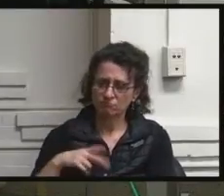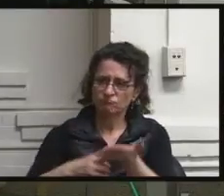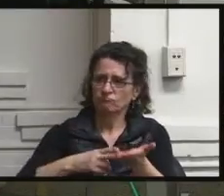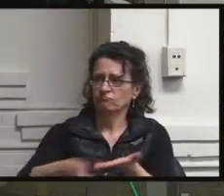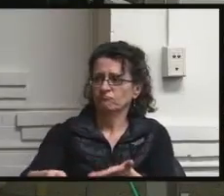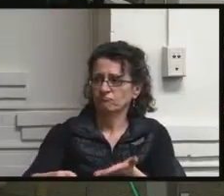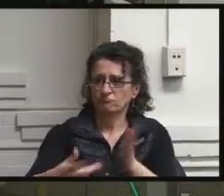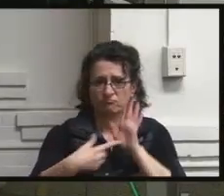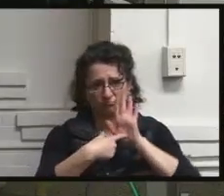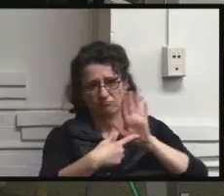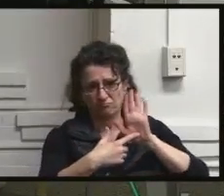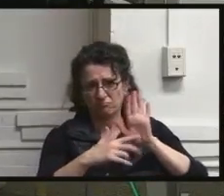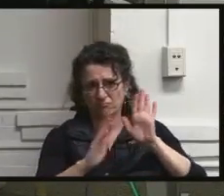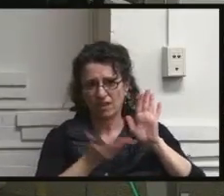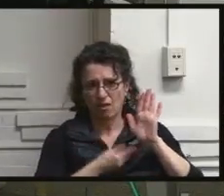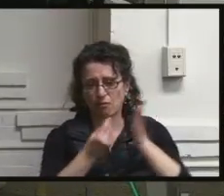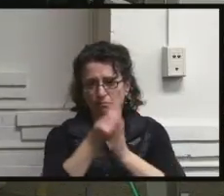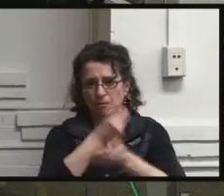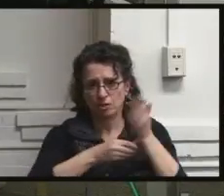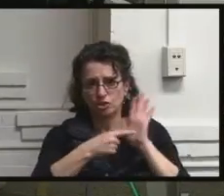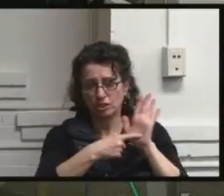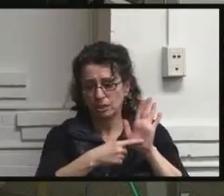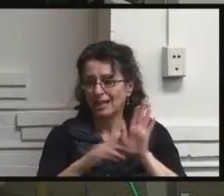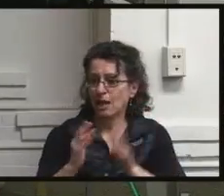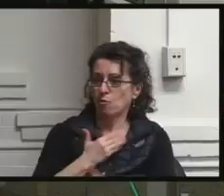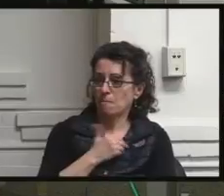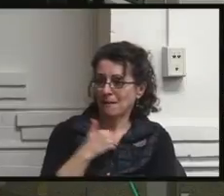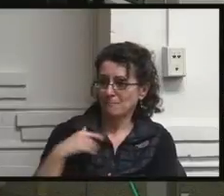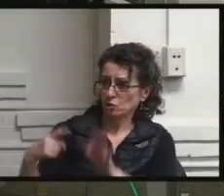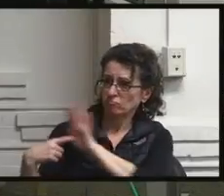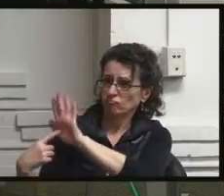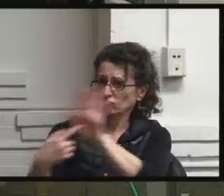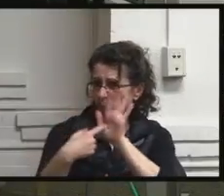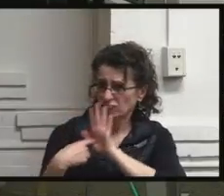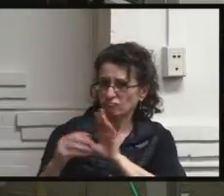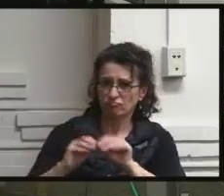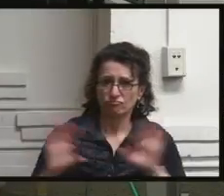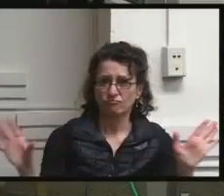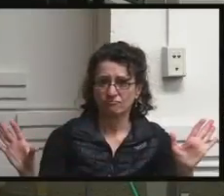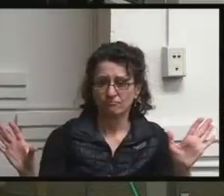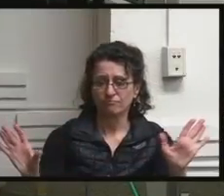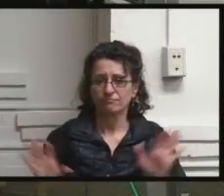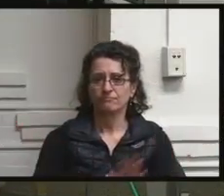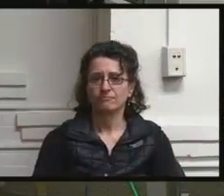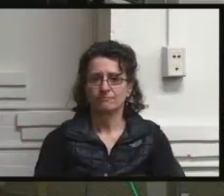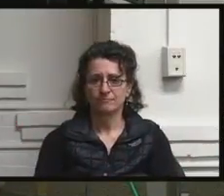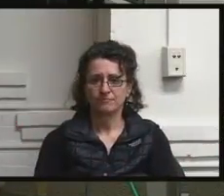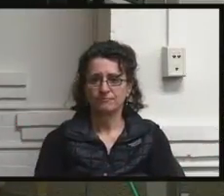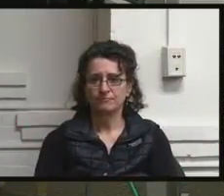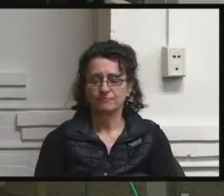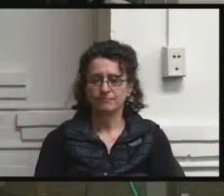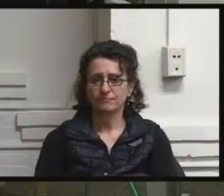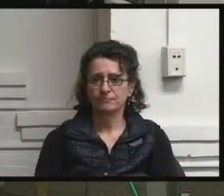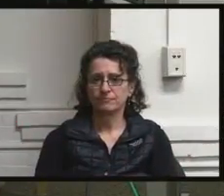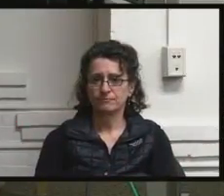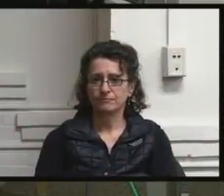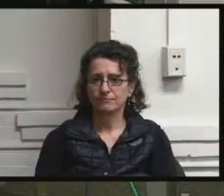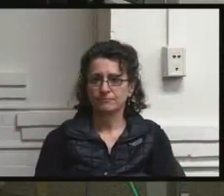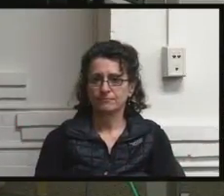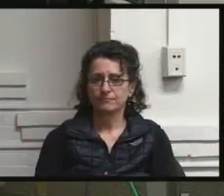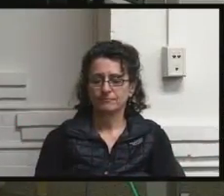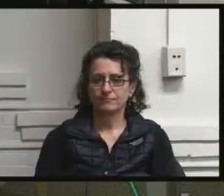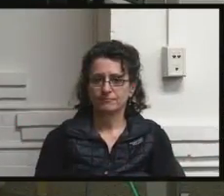you. We've been forthwith with the membership. And the membership, certainly there are people